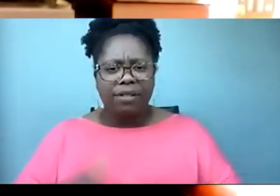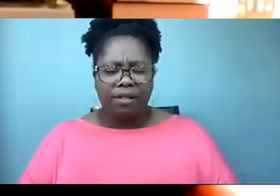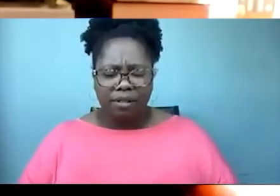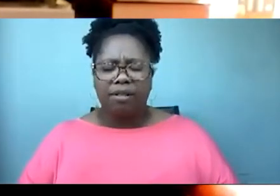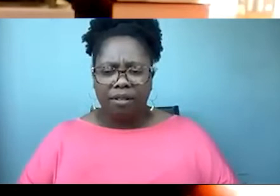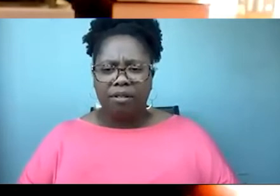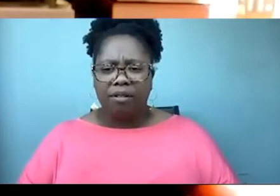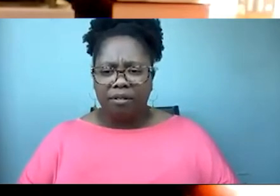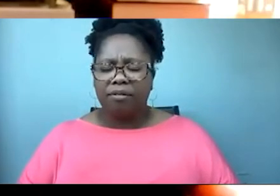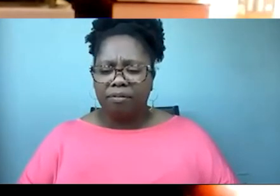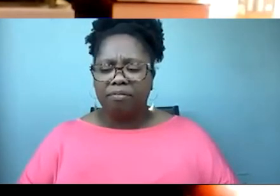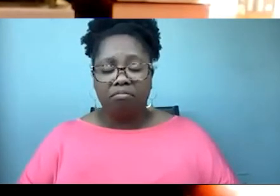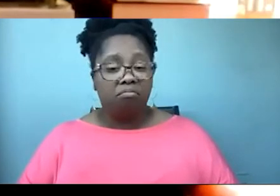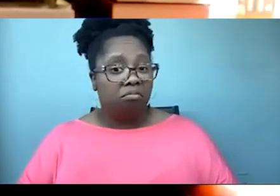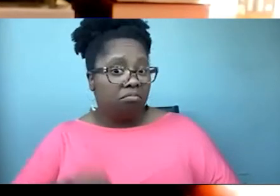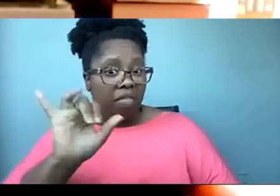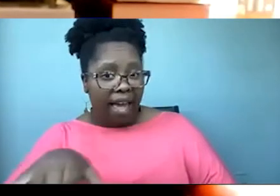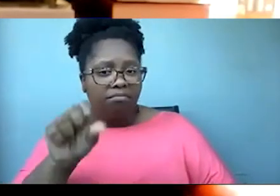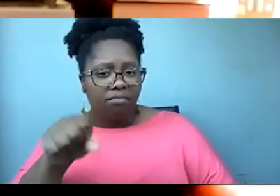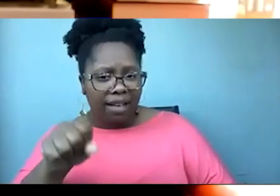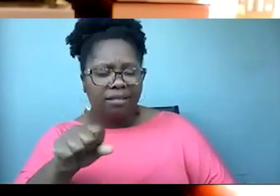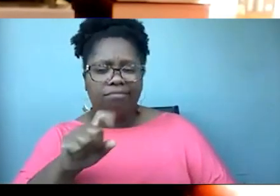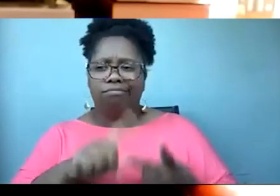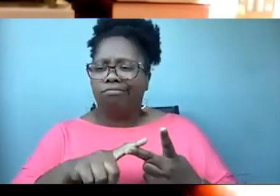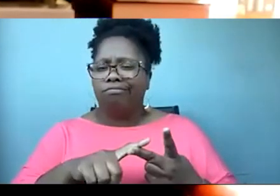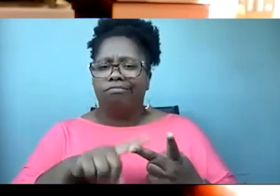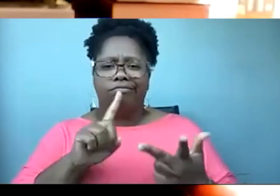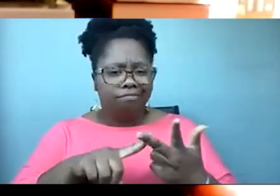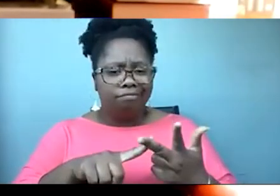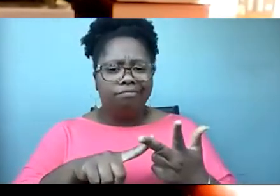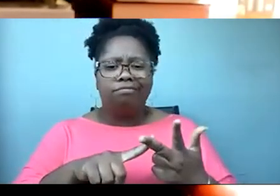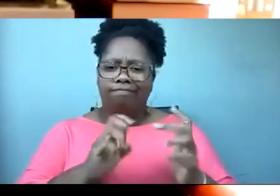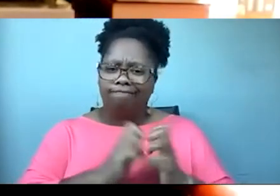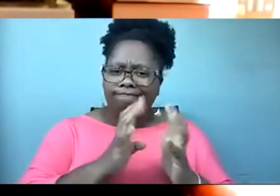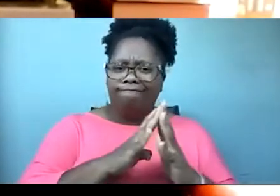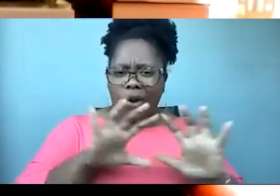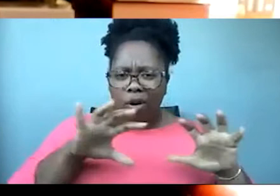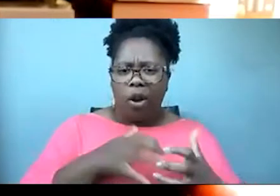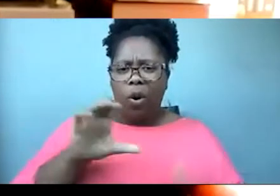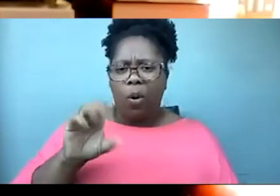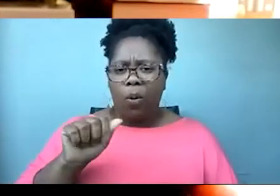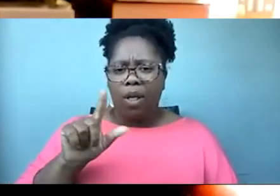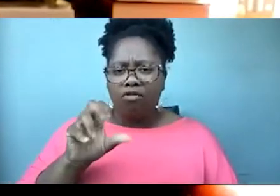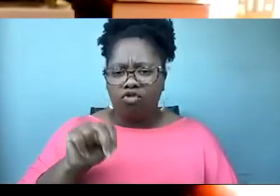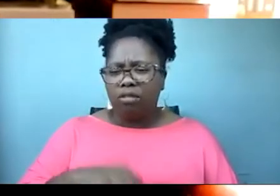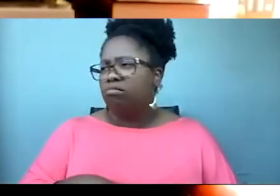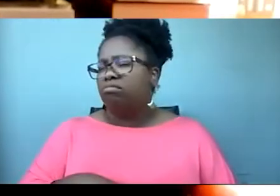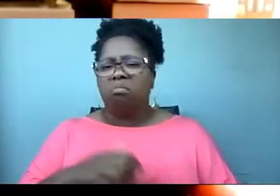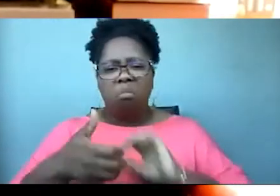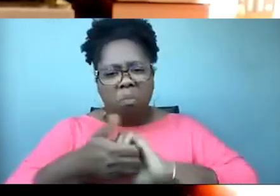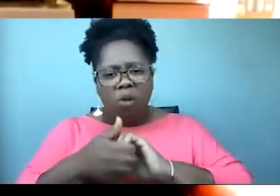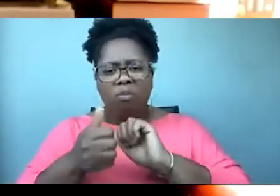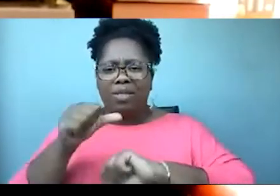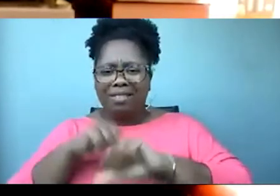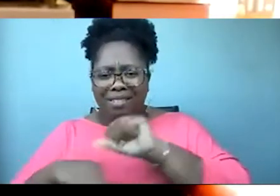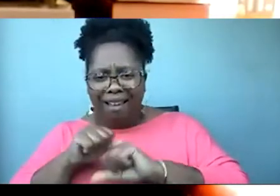the partnerships with science and academia, because we need that technical expertise. We need the health